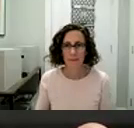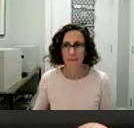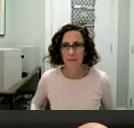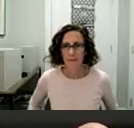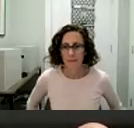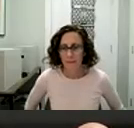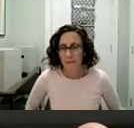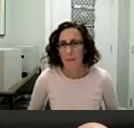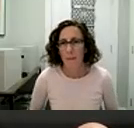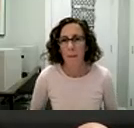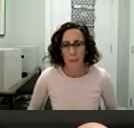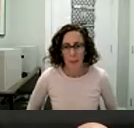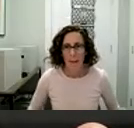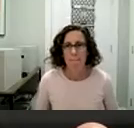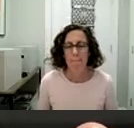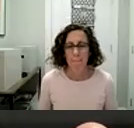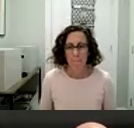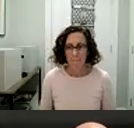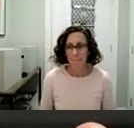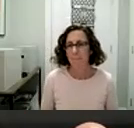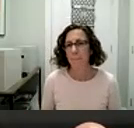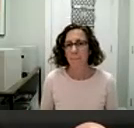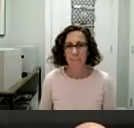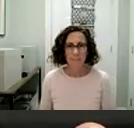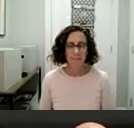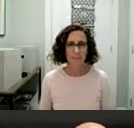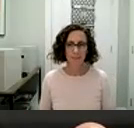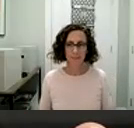And let me see if I can make that a little bigger.